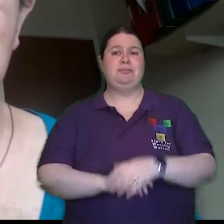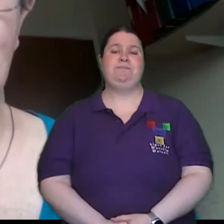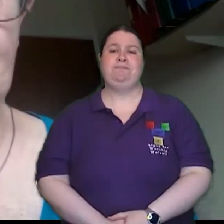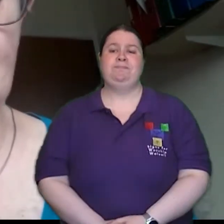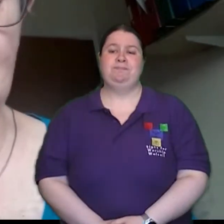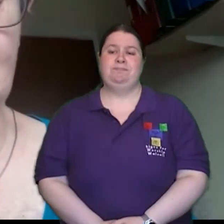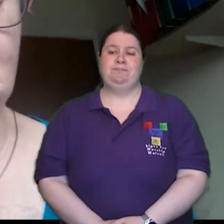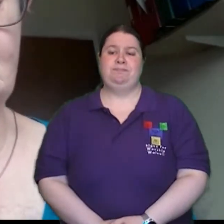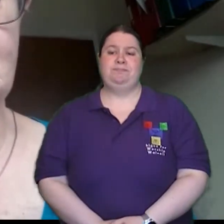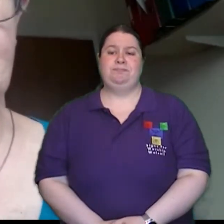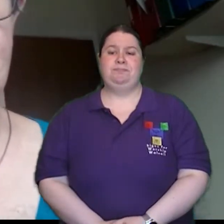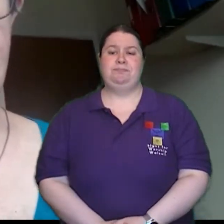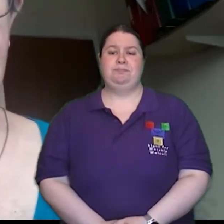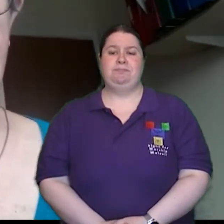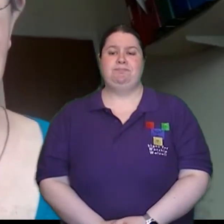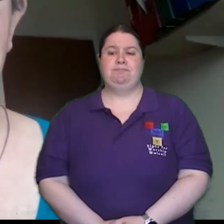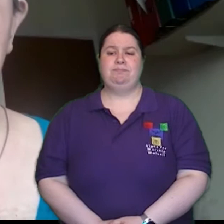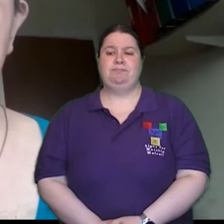hear our prayer.